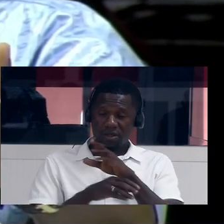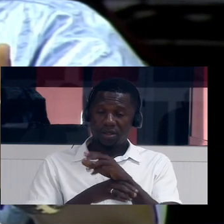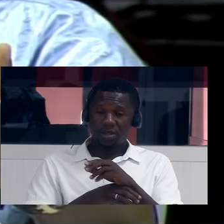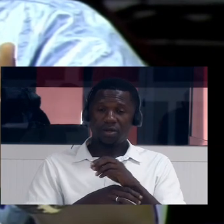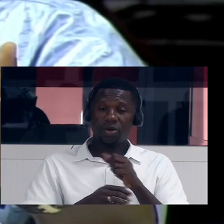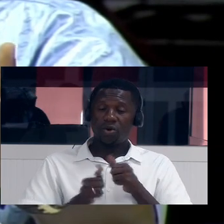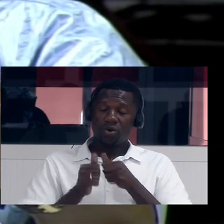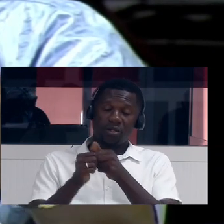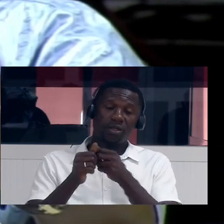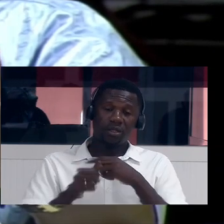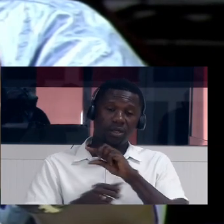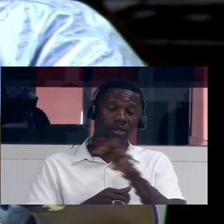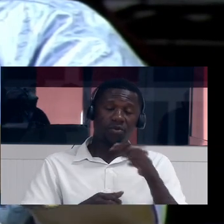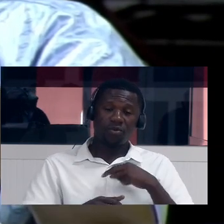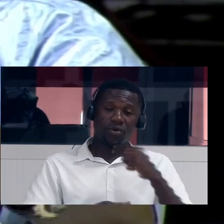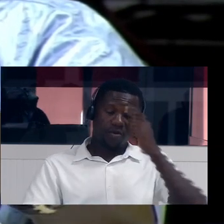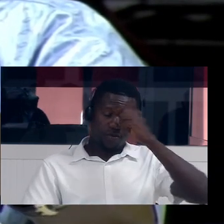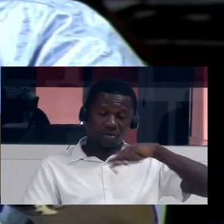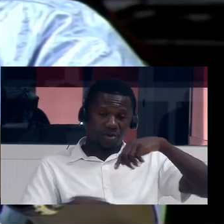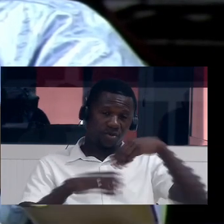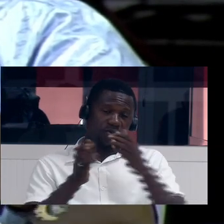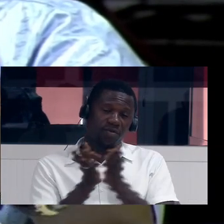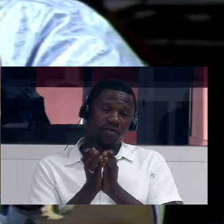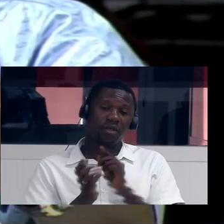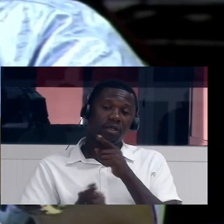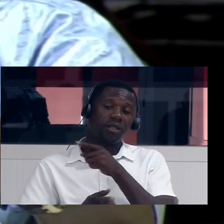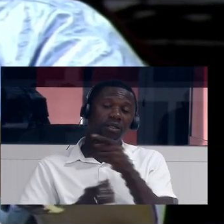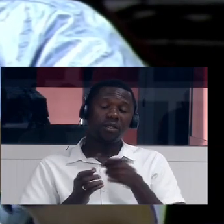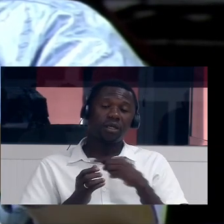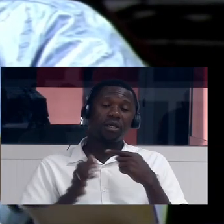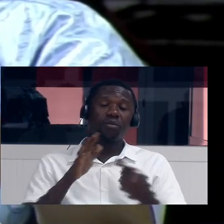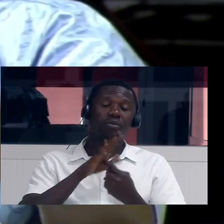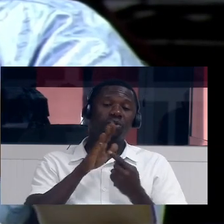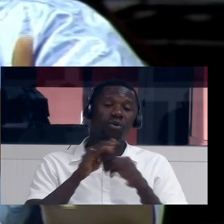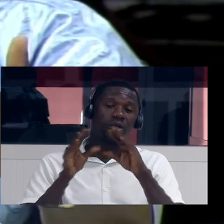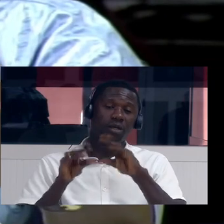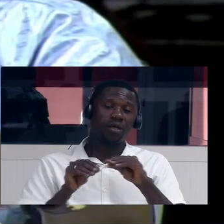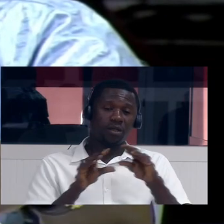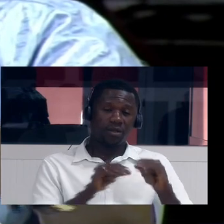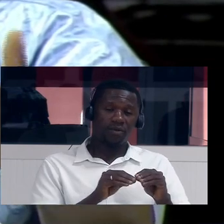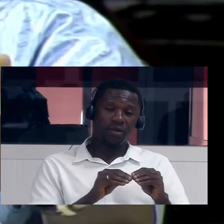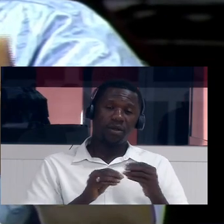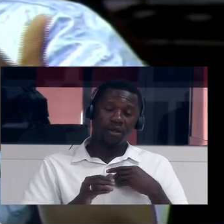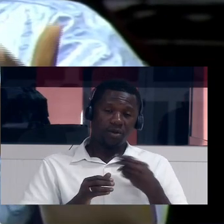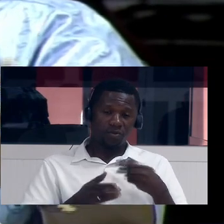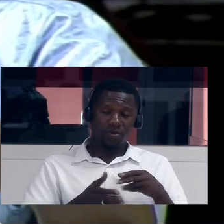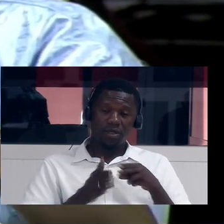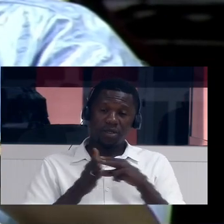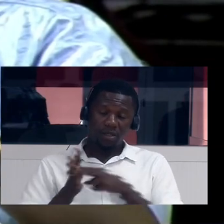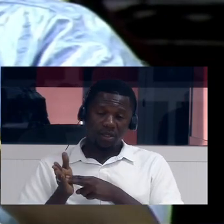force. This is an important activity, and it would require, under